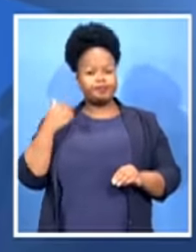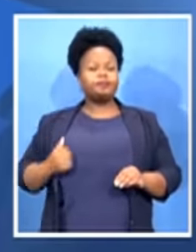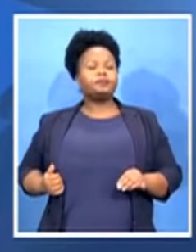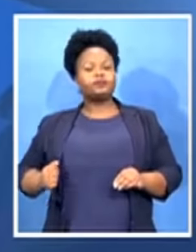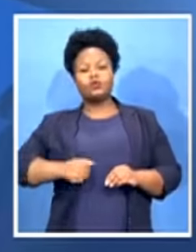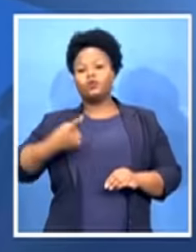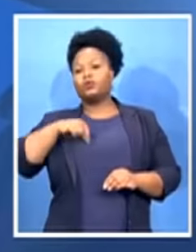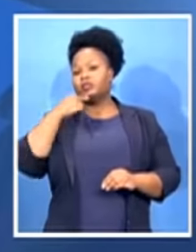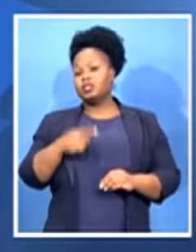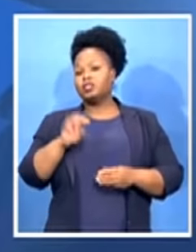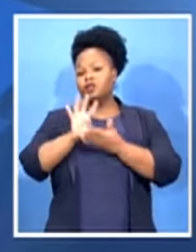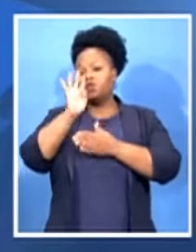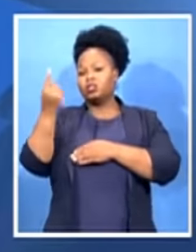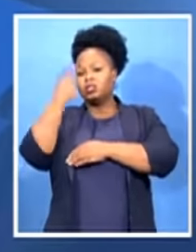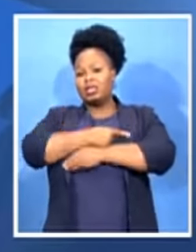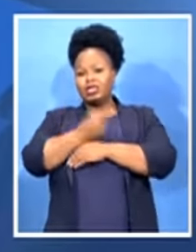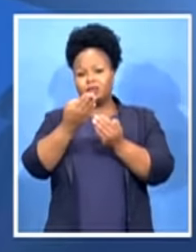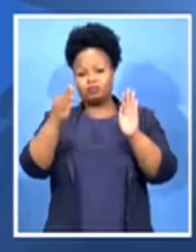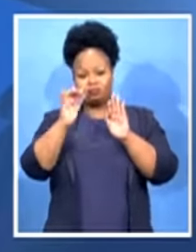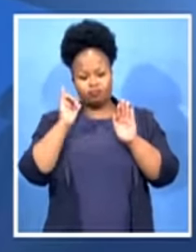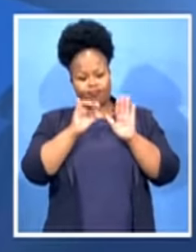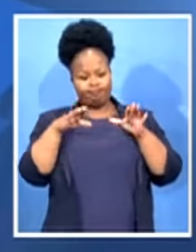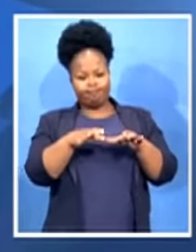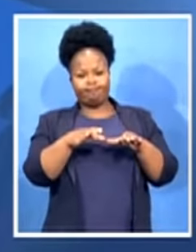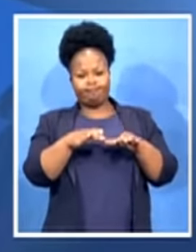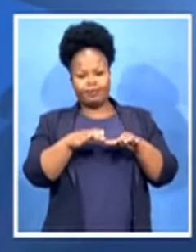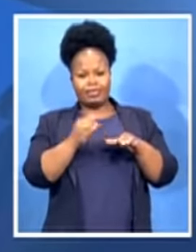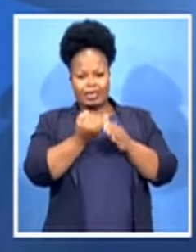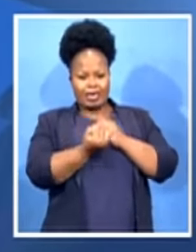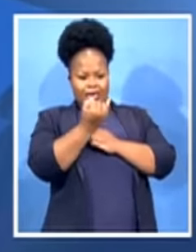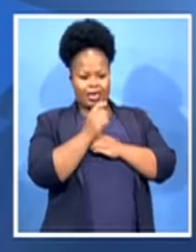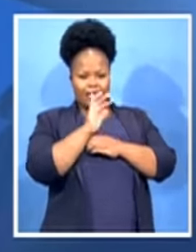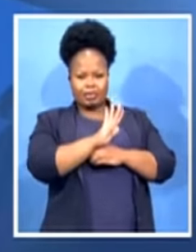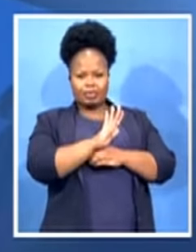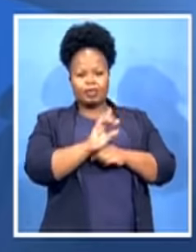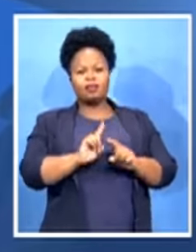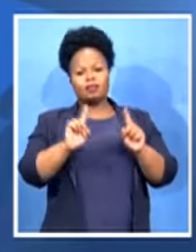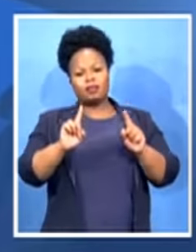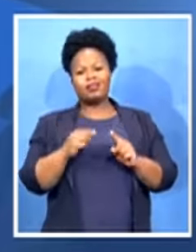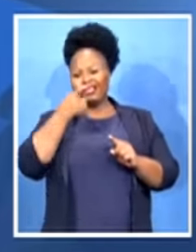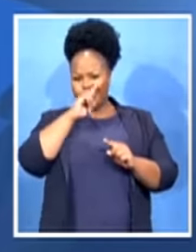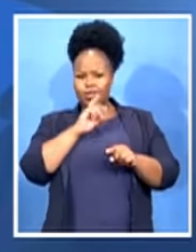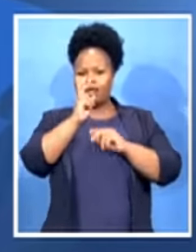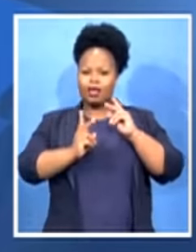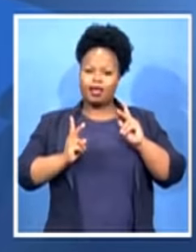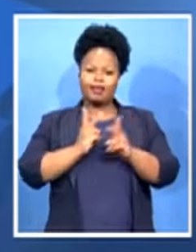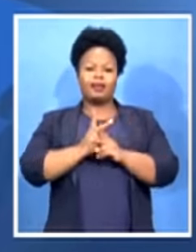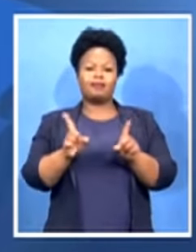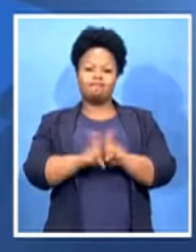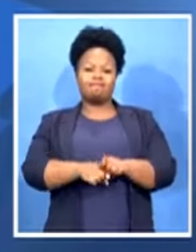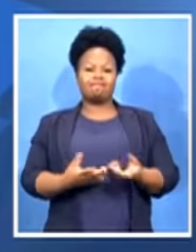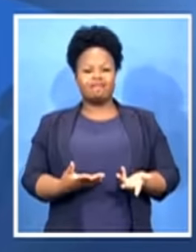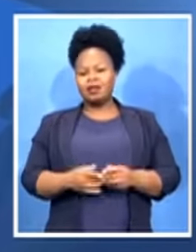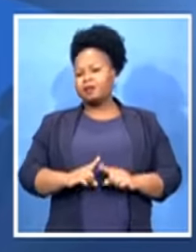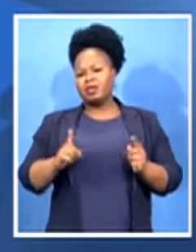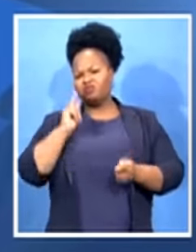on isolation. Following that, you then need to be tested. But that was changed. And the change therefore says we